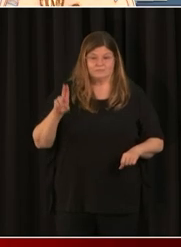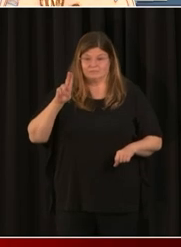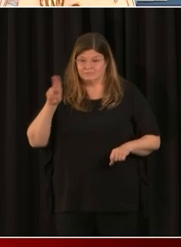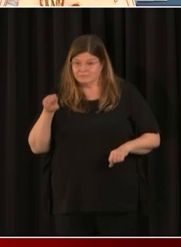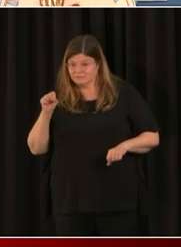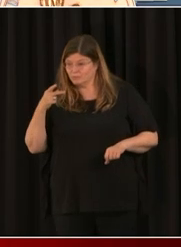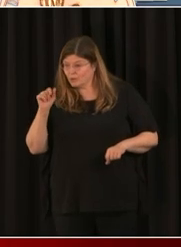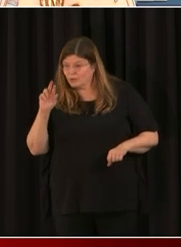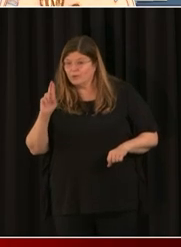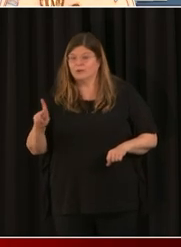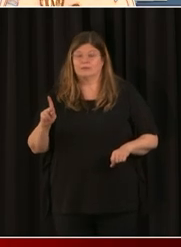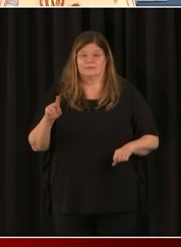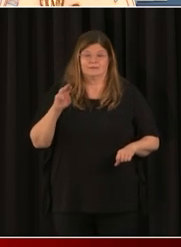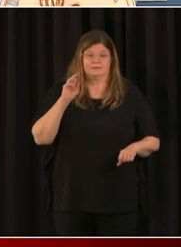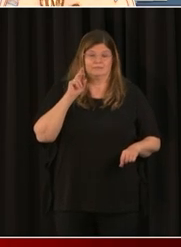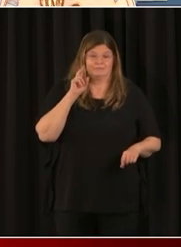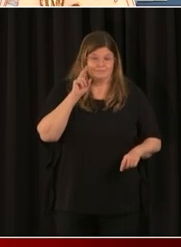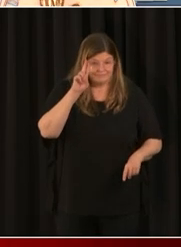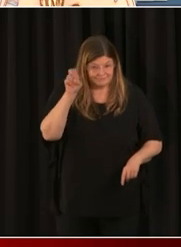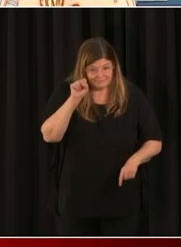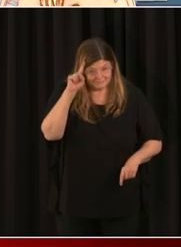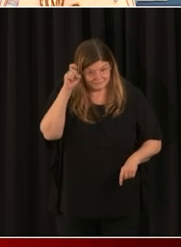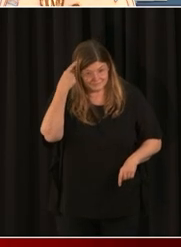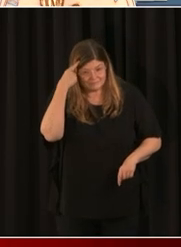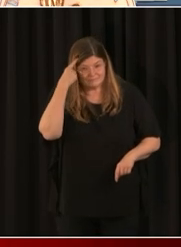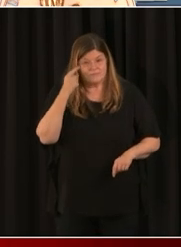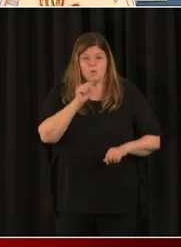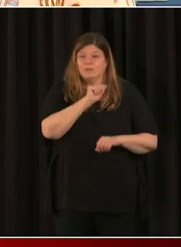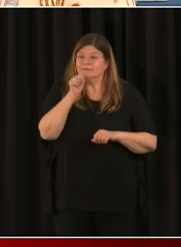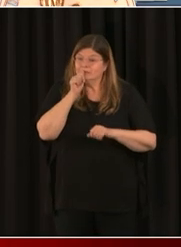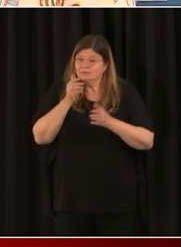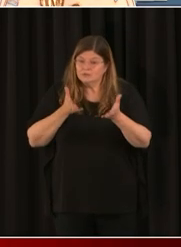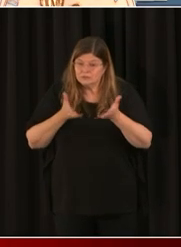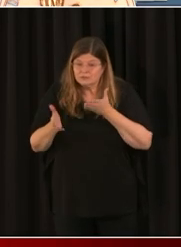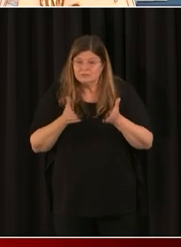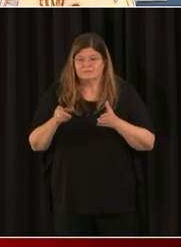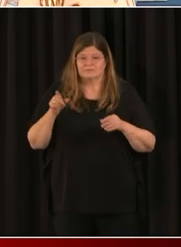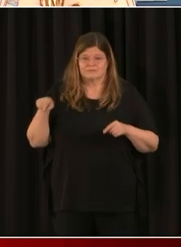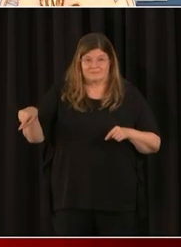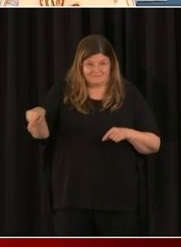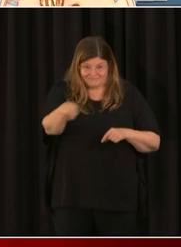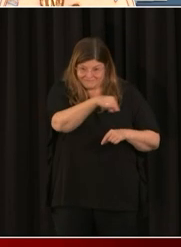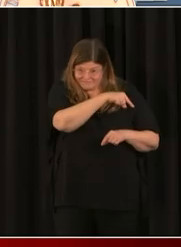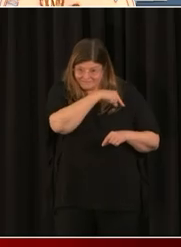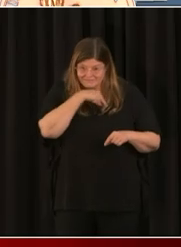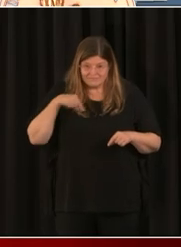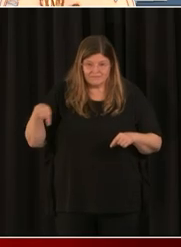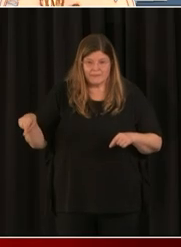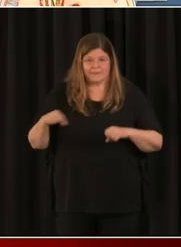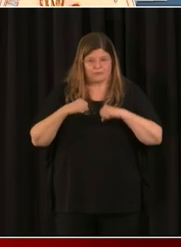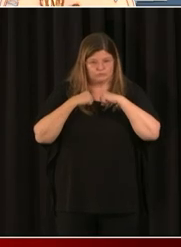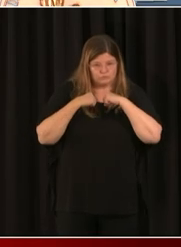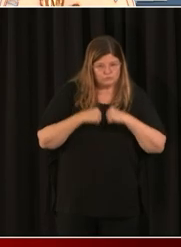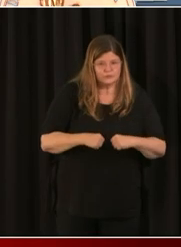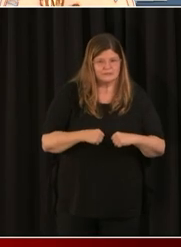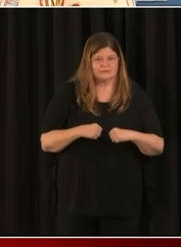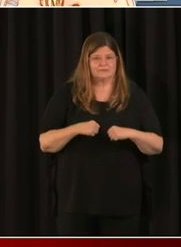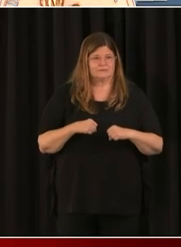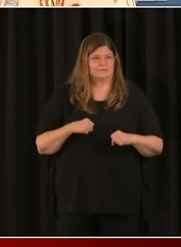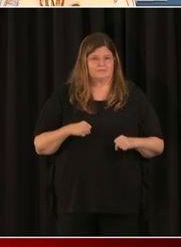States Capitol Police, the Secret Service are all going to be out to